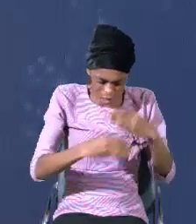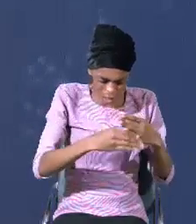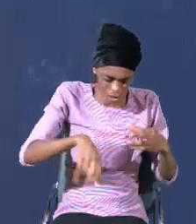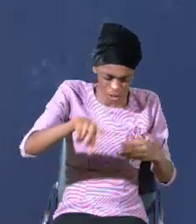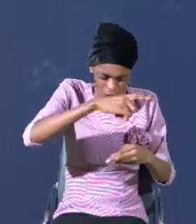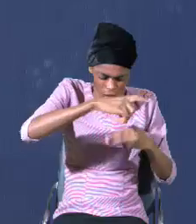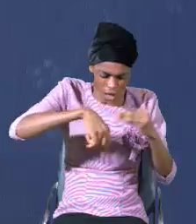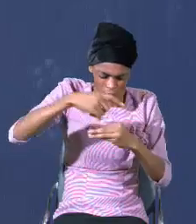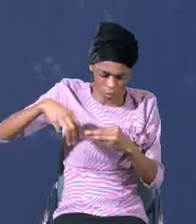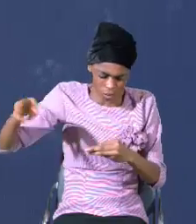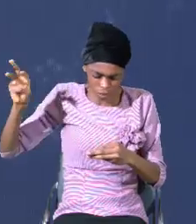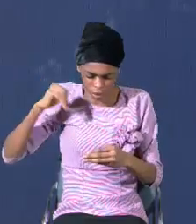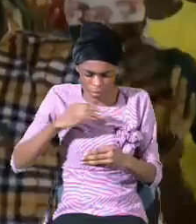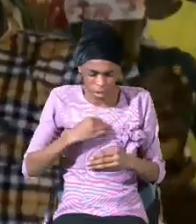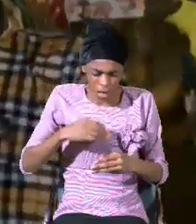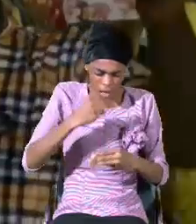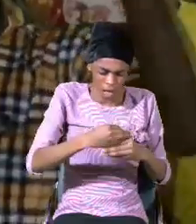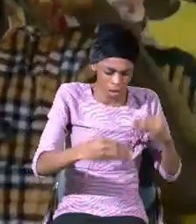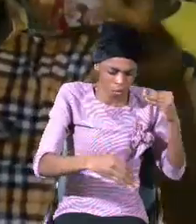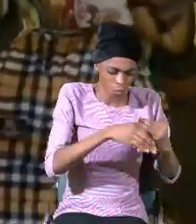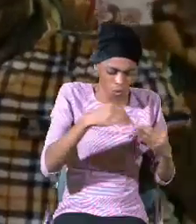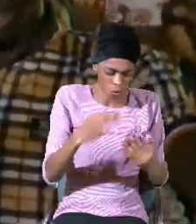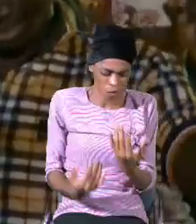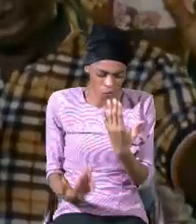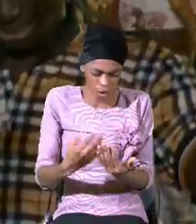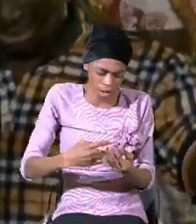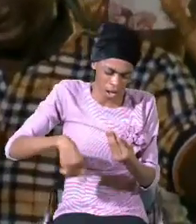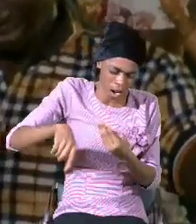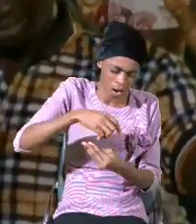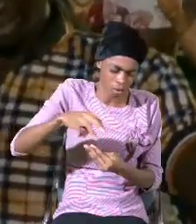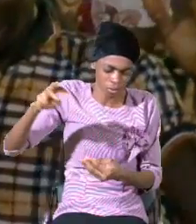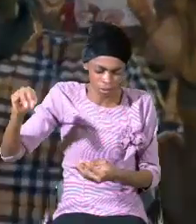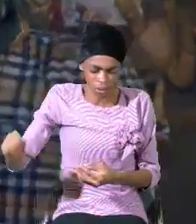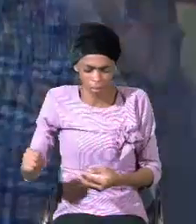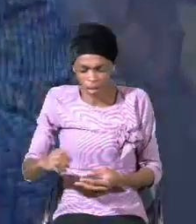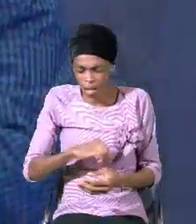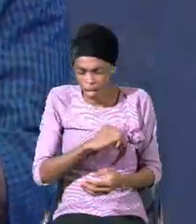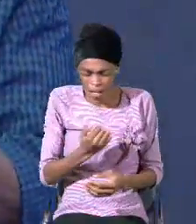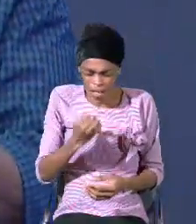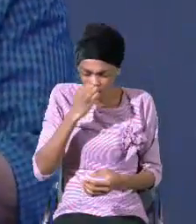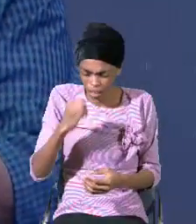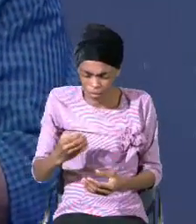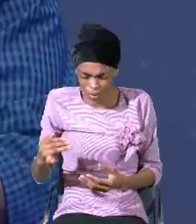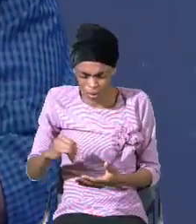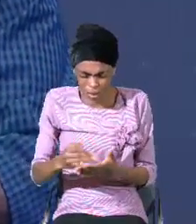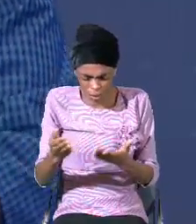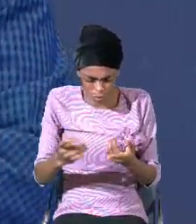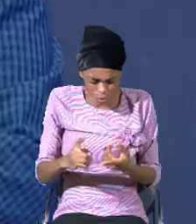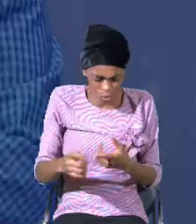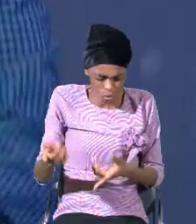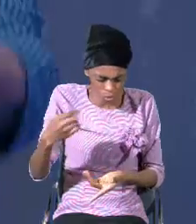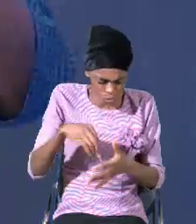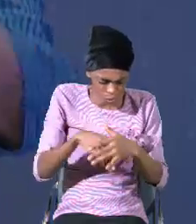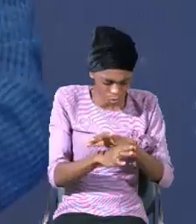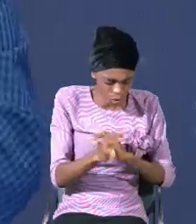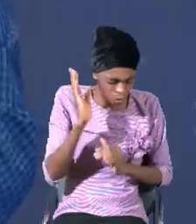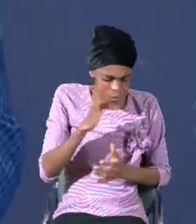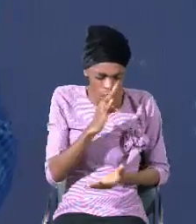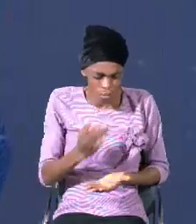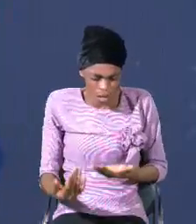of fire around them, that any evil thing that wants to come in will be burnt